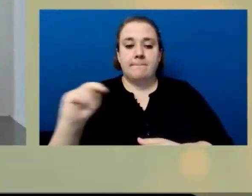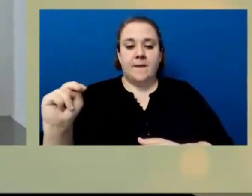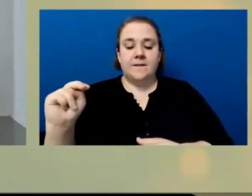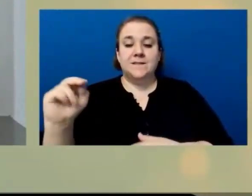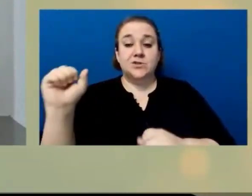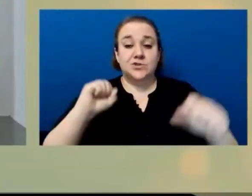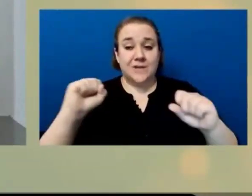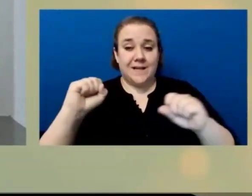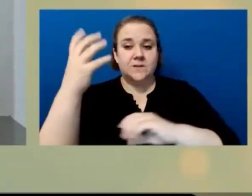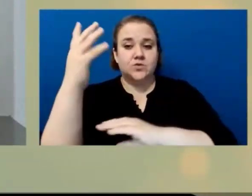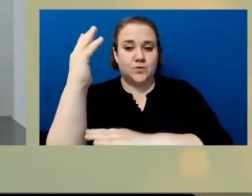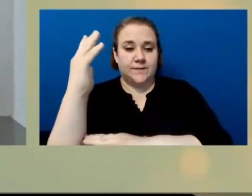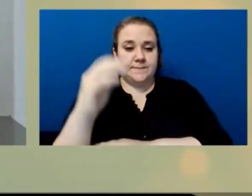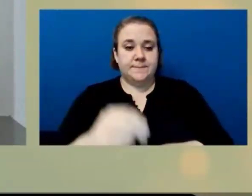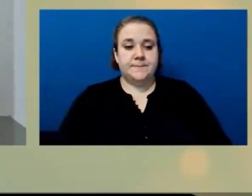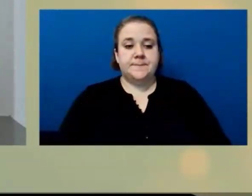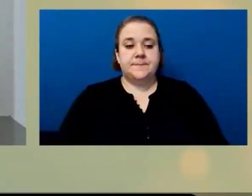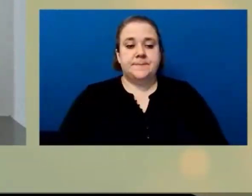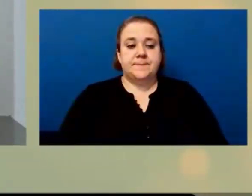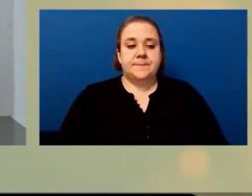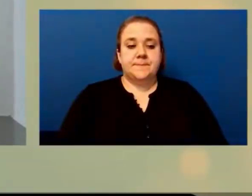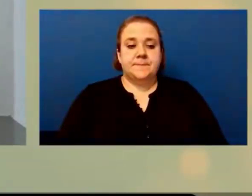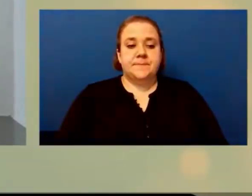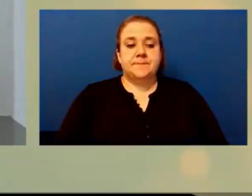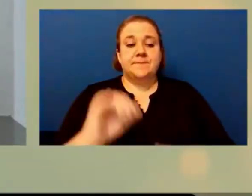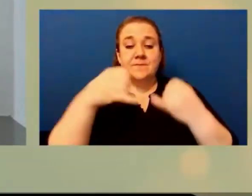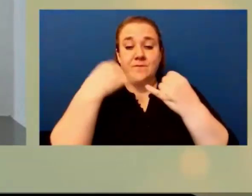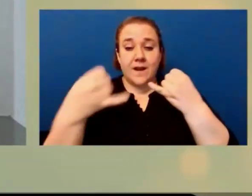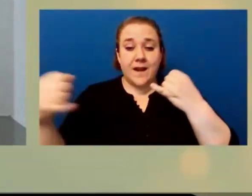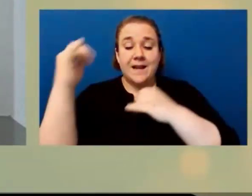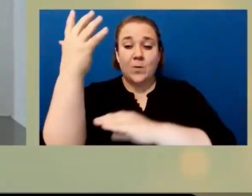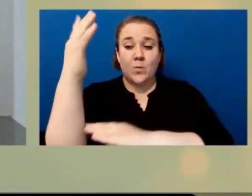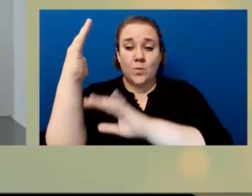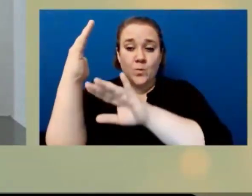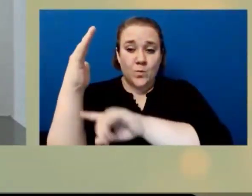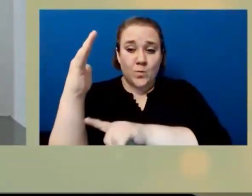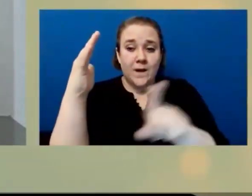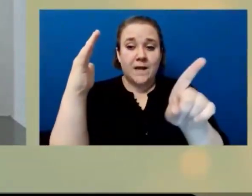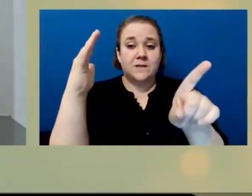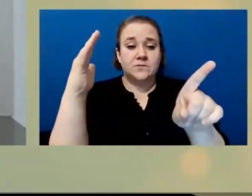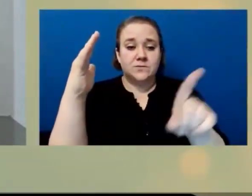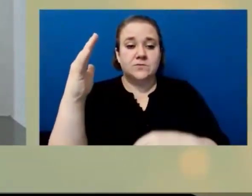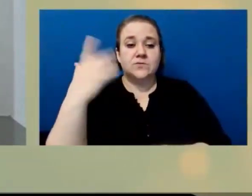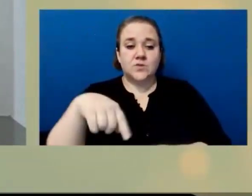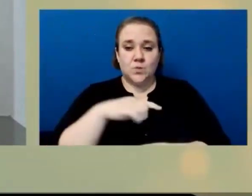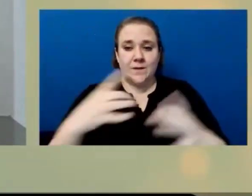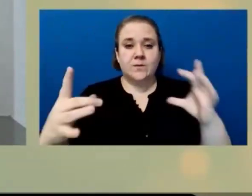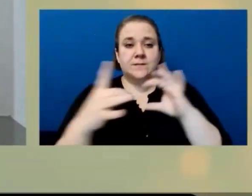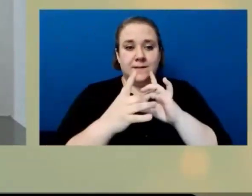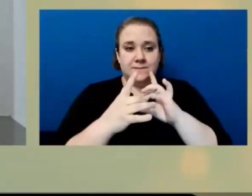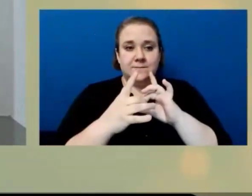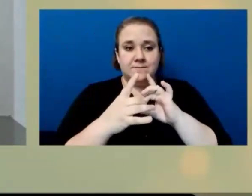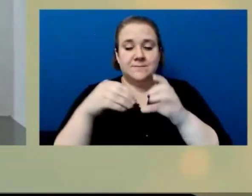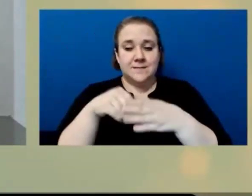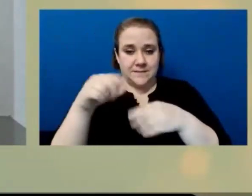and shadow, the leaves contingent, roots pushing against